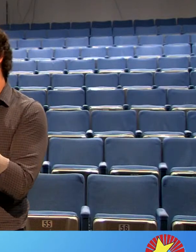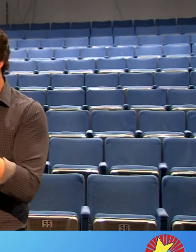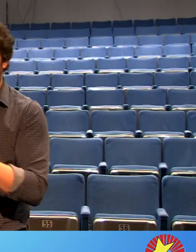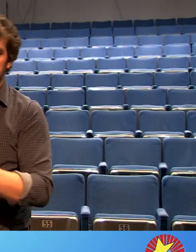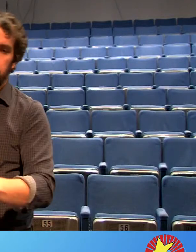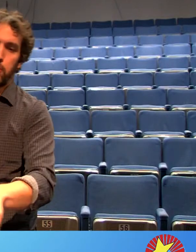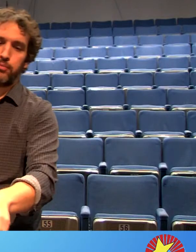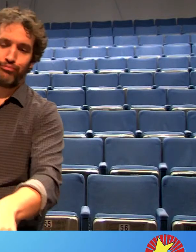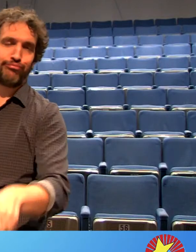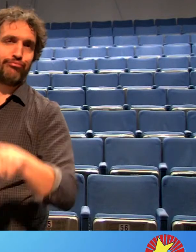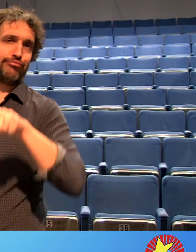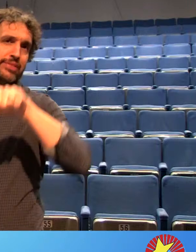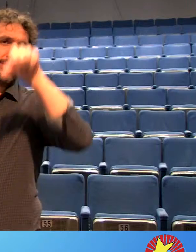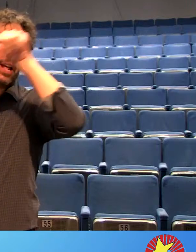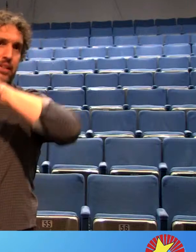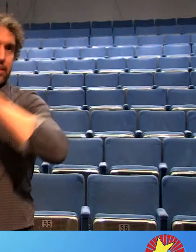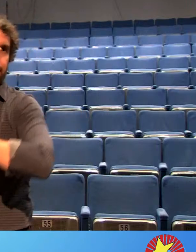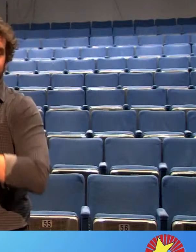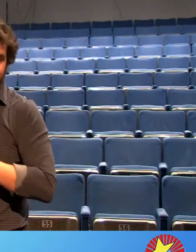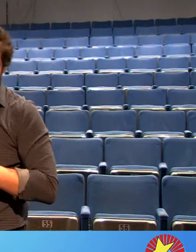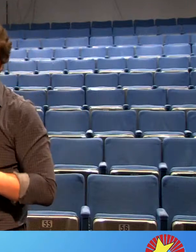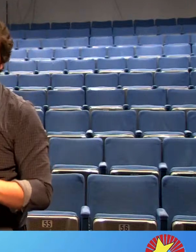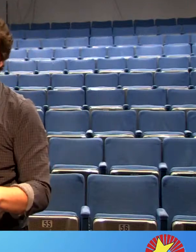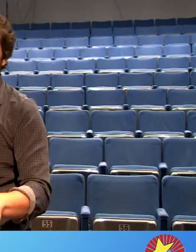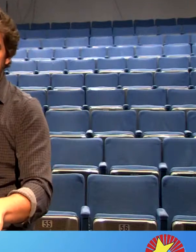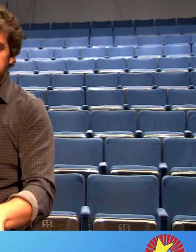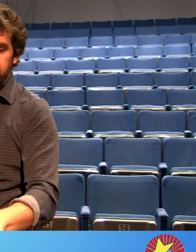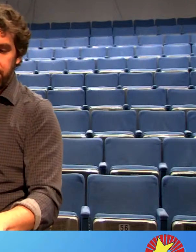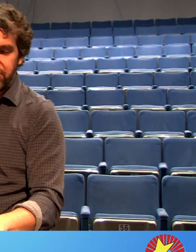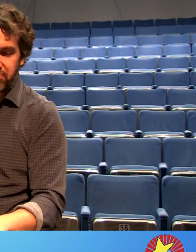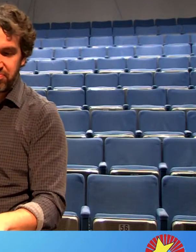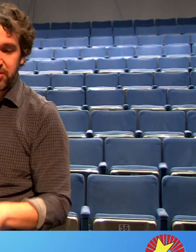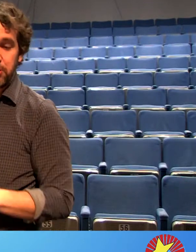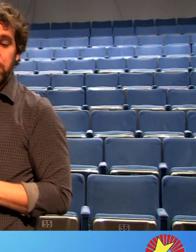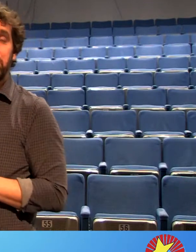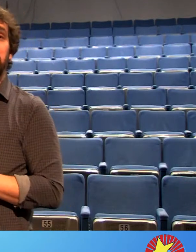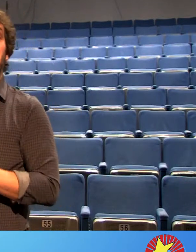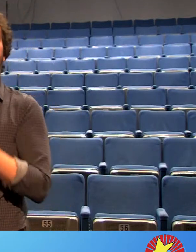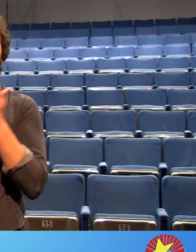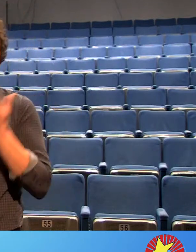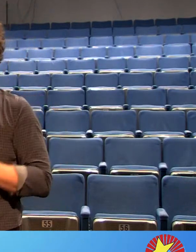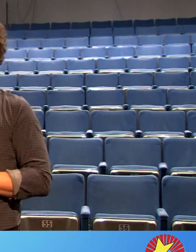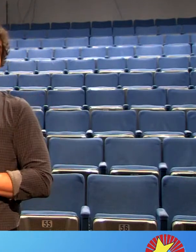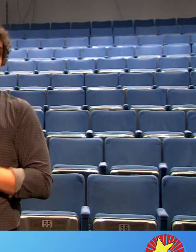The 4 content areas to discuss are science.